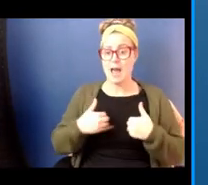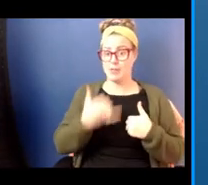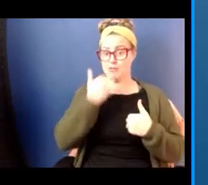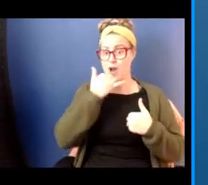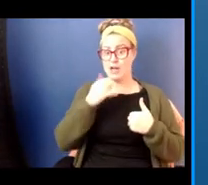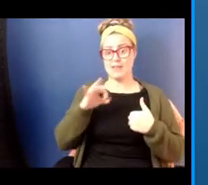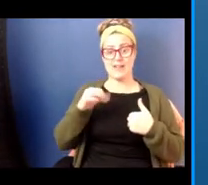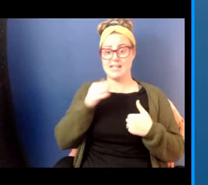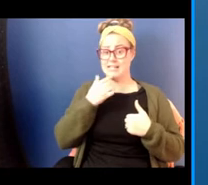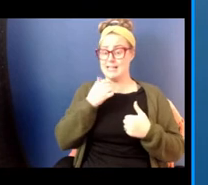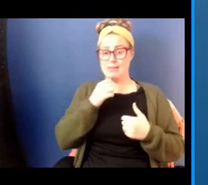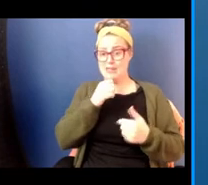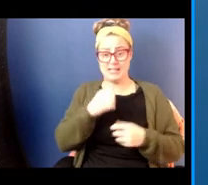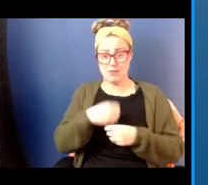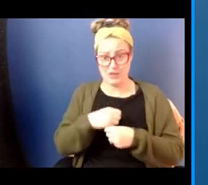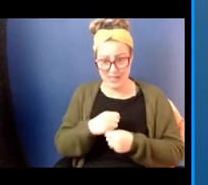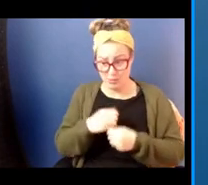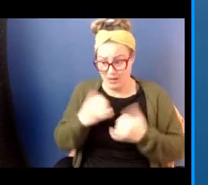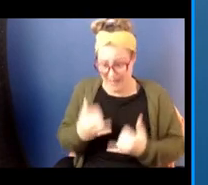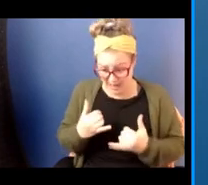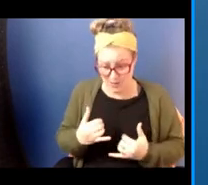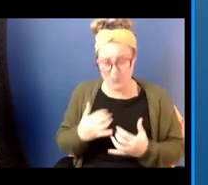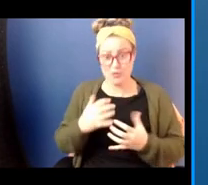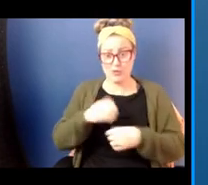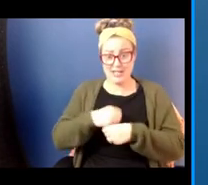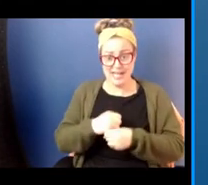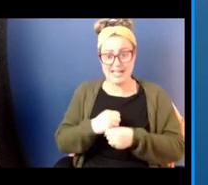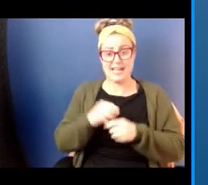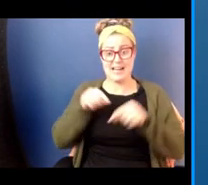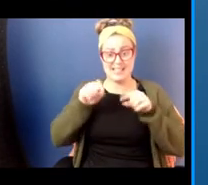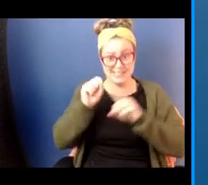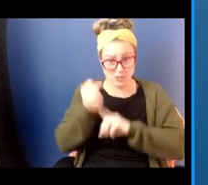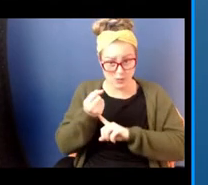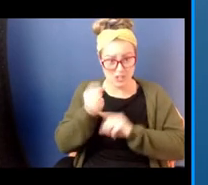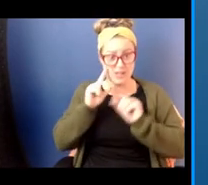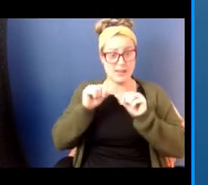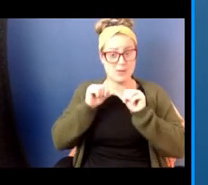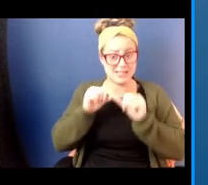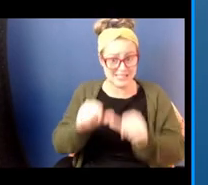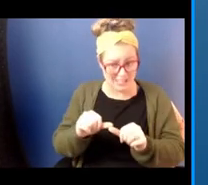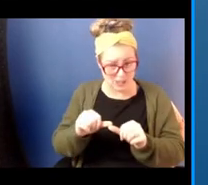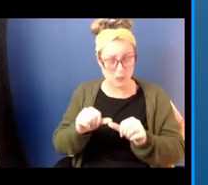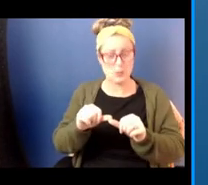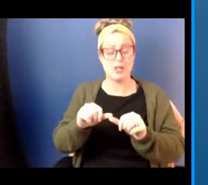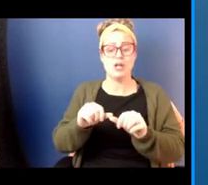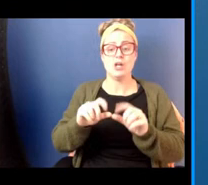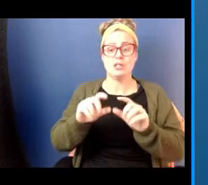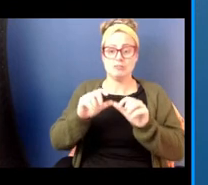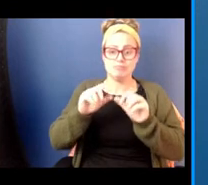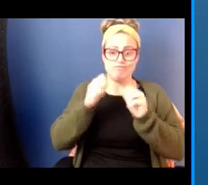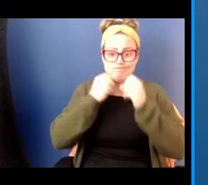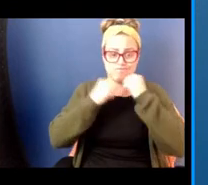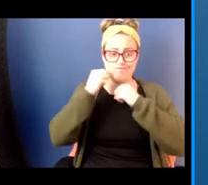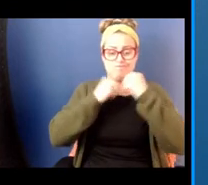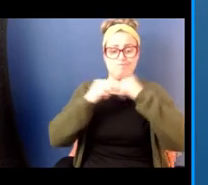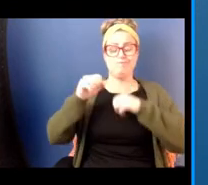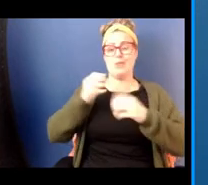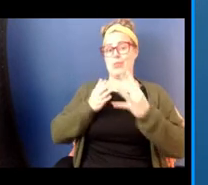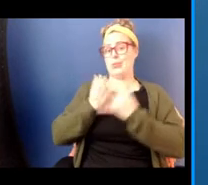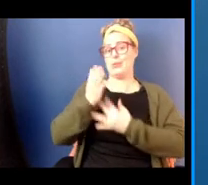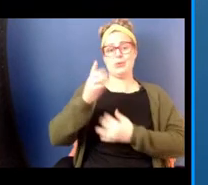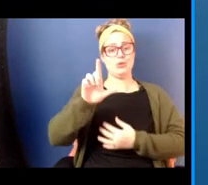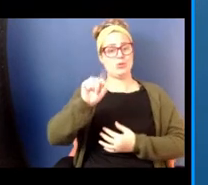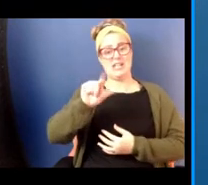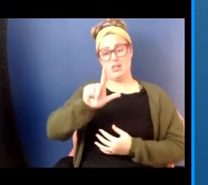continued uncertainty that will continue to drag on throughout 2023. we can vote on this calendar we can approve this